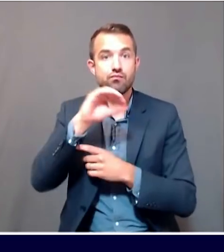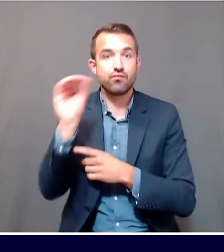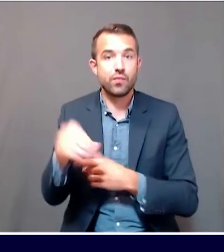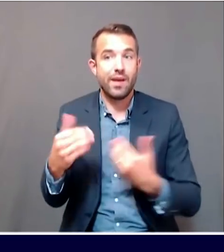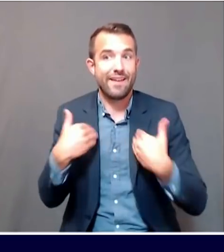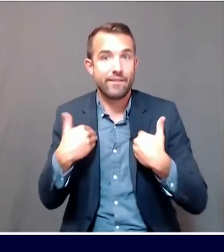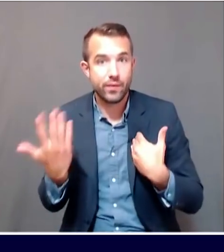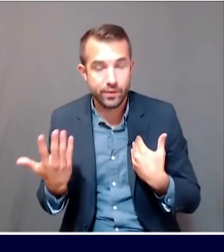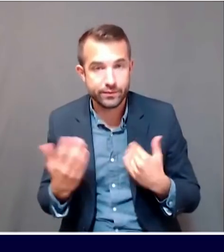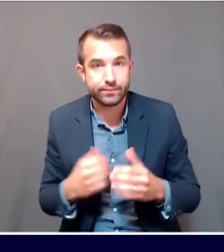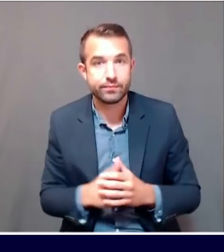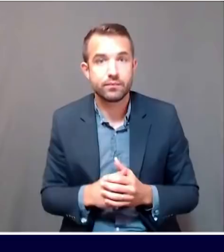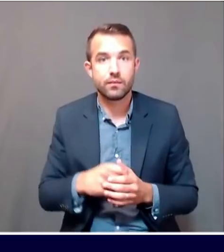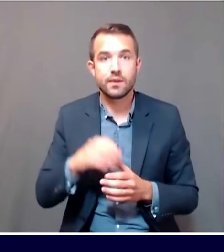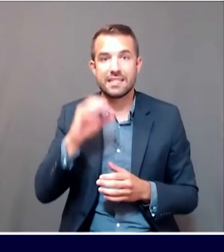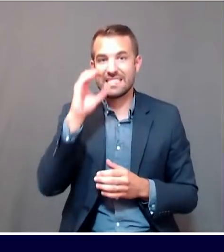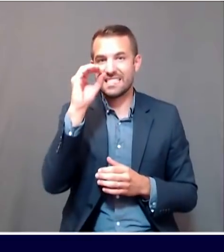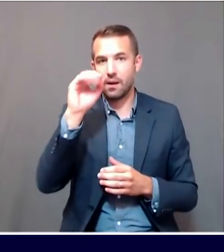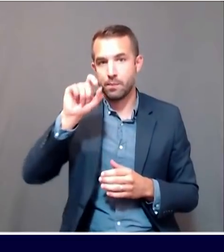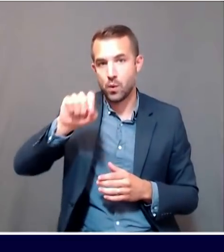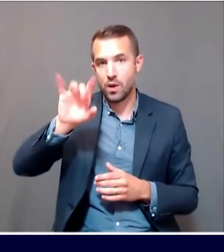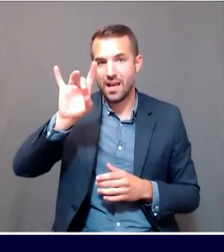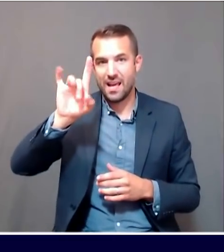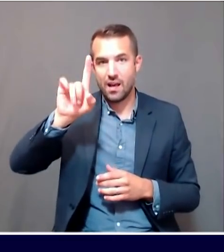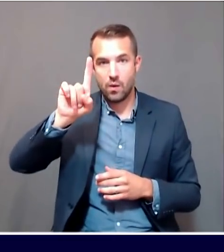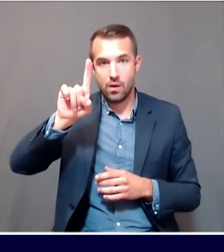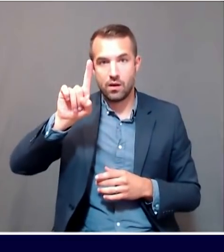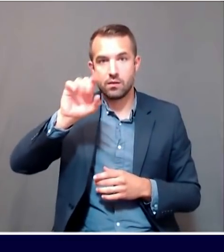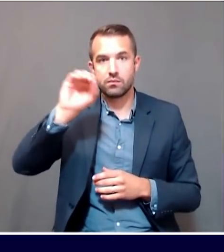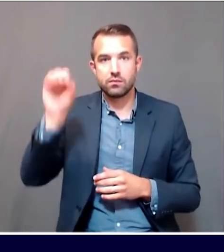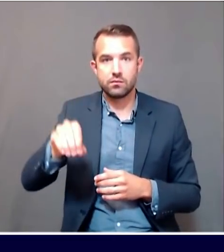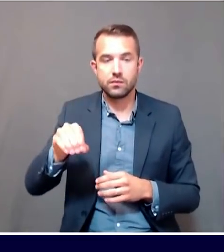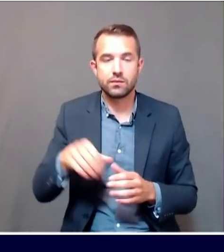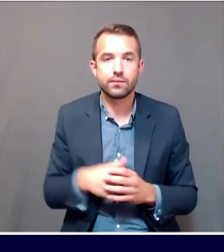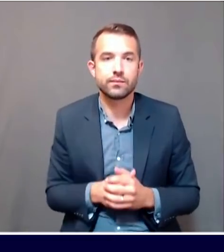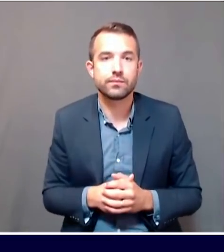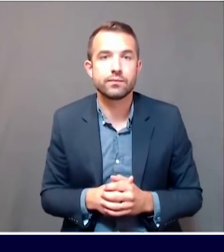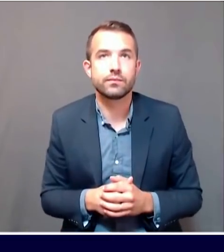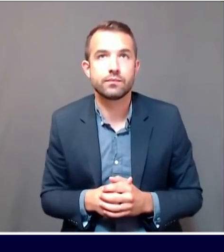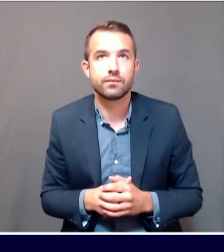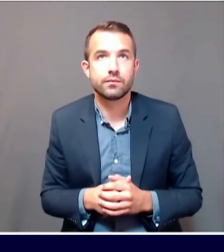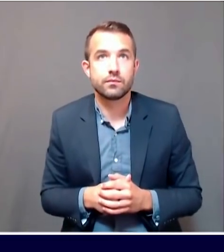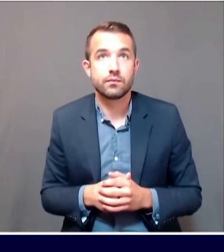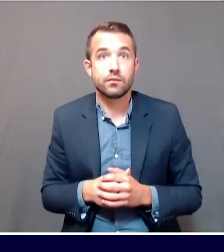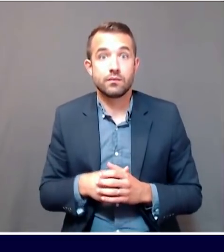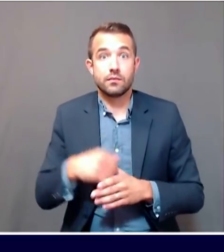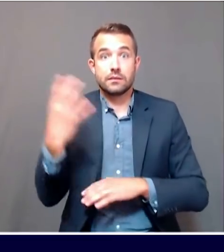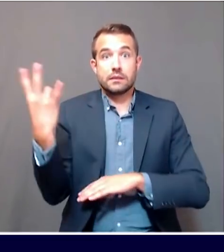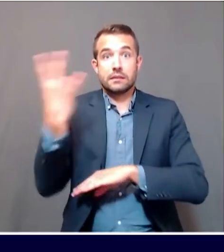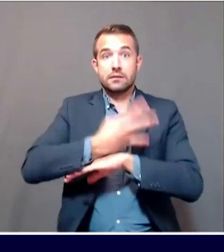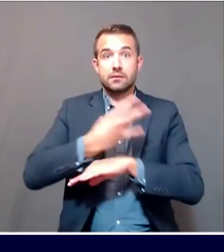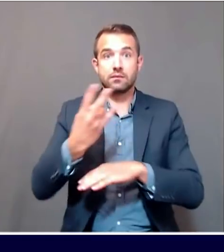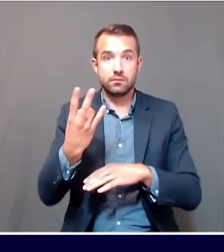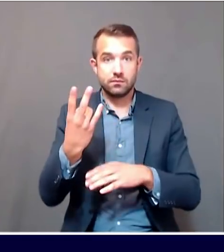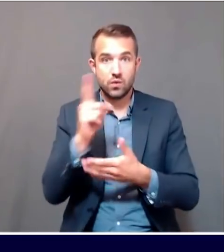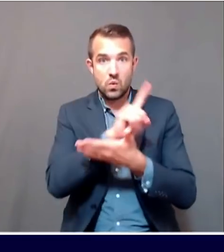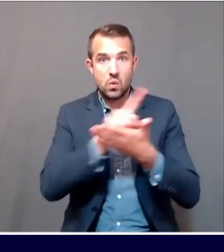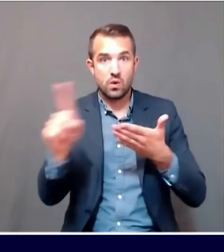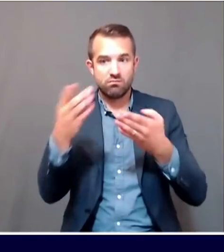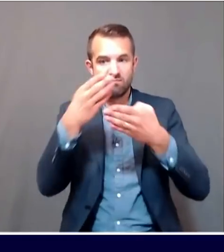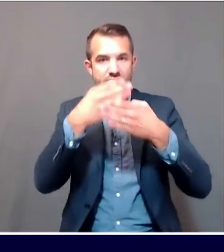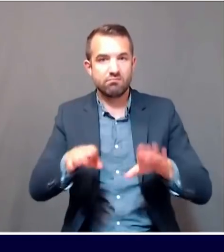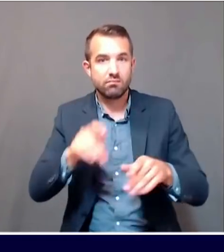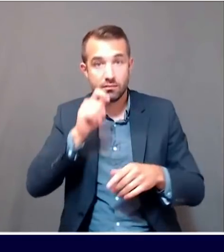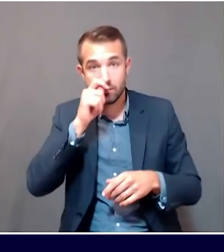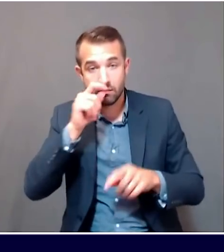Maine was 0.8%. That brings our 7-day weighted PCR positivity